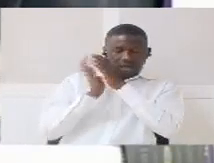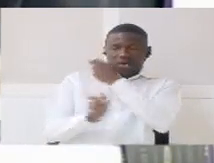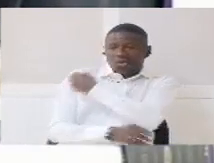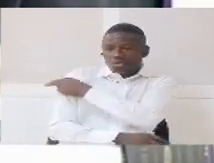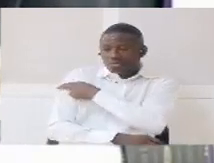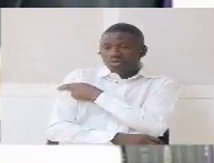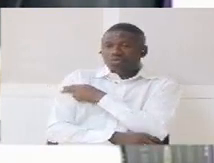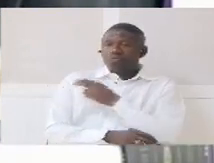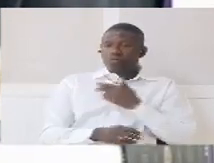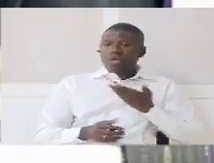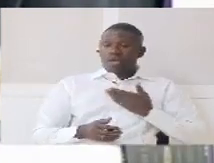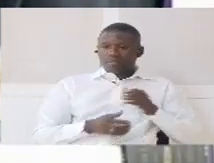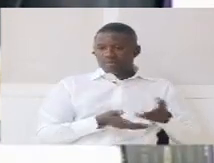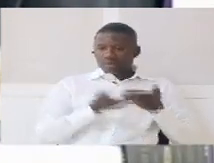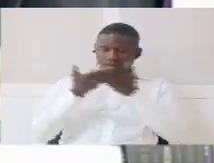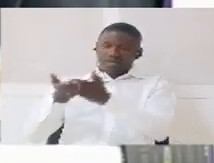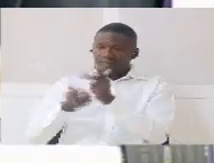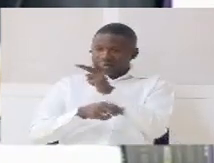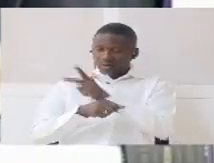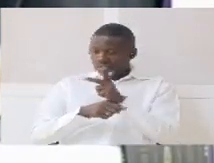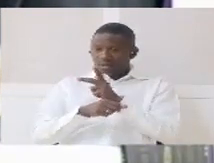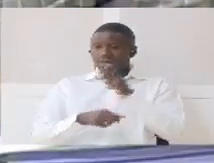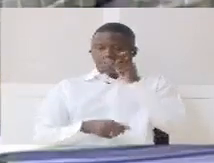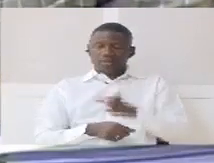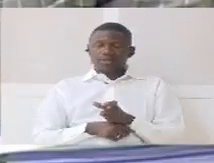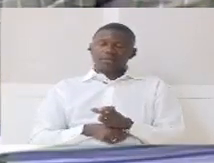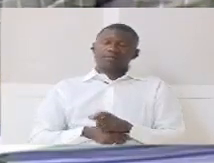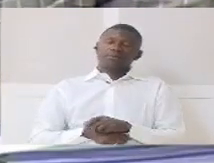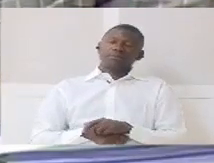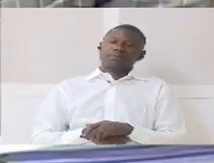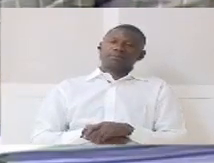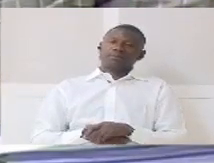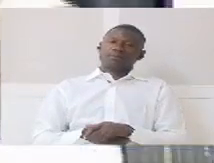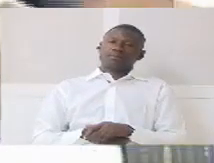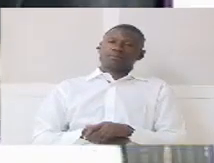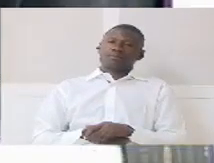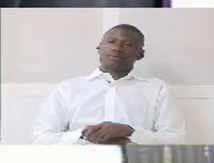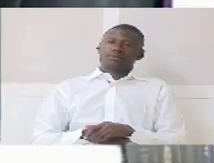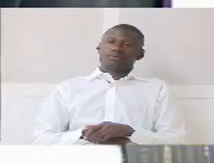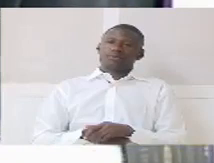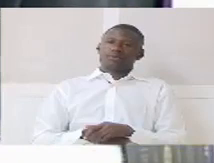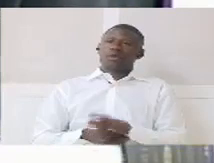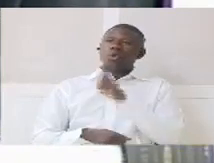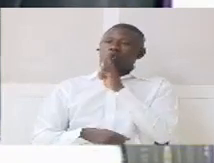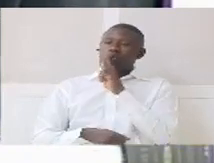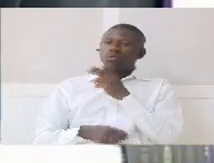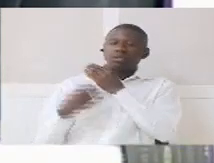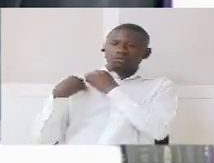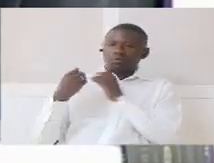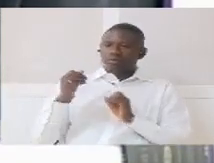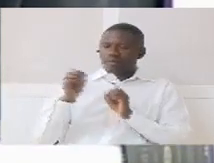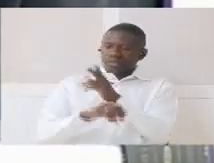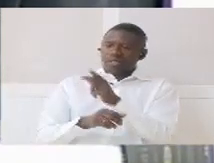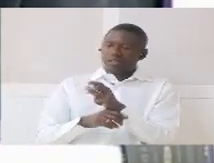Afternoon duty. Night duty. Who would post the guards? Who would decide which guards would go? Operation Ladokol. That is the work of the